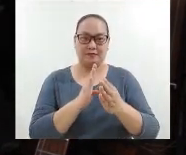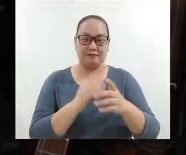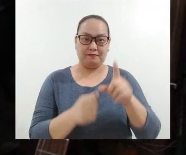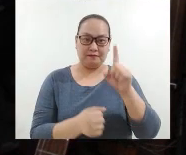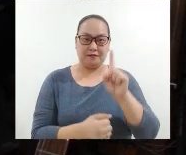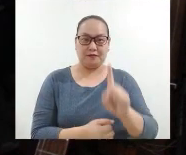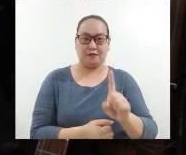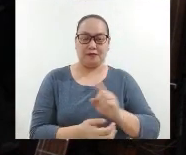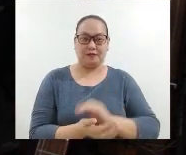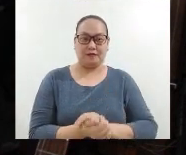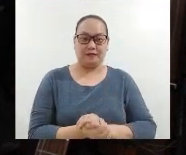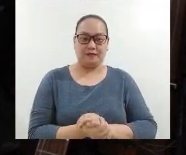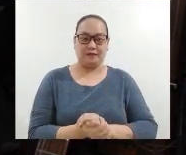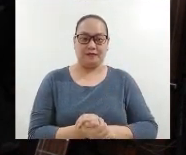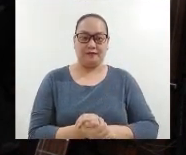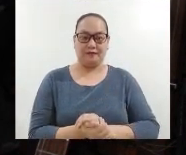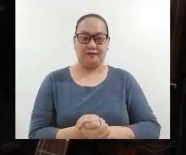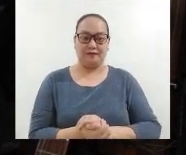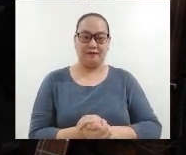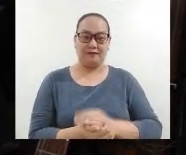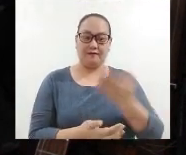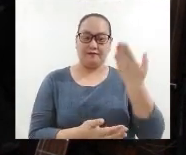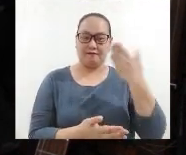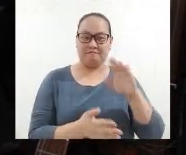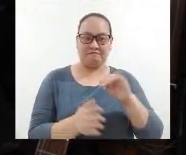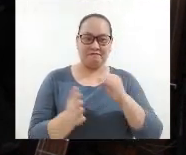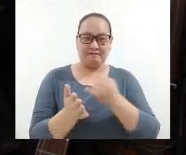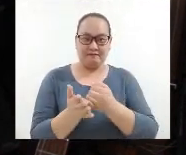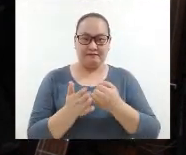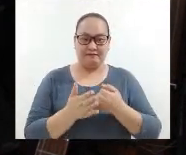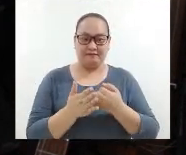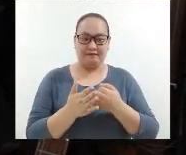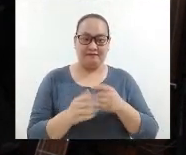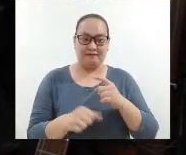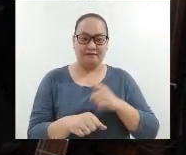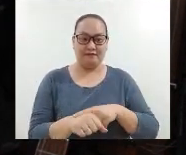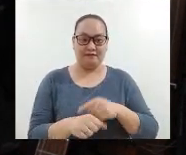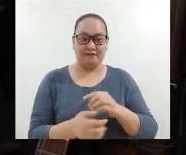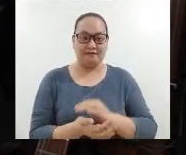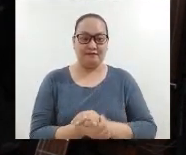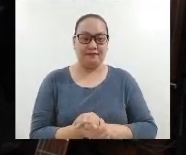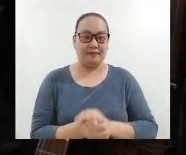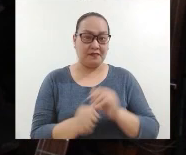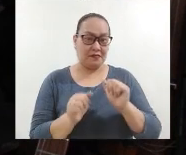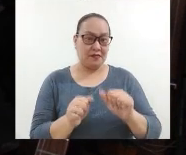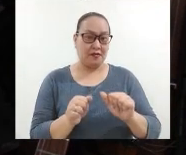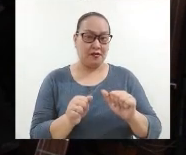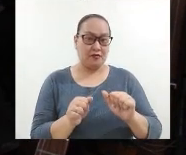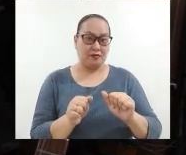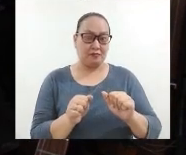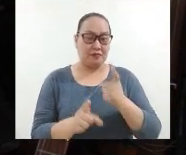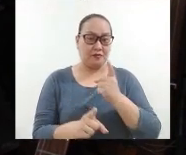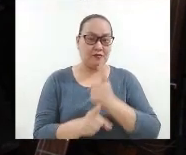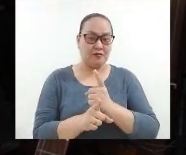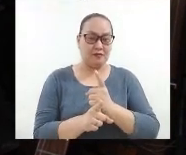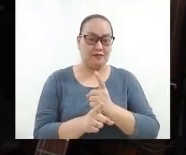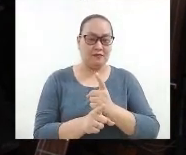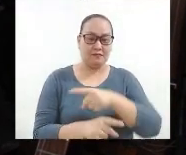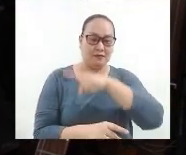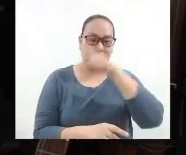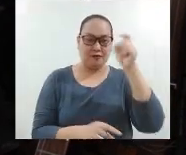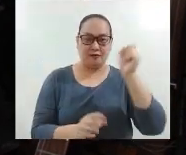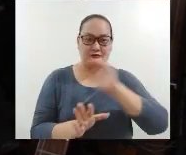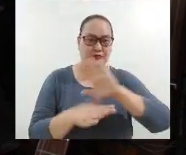I couldn't really justify how you even thought it could be right. 'Cause everything